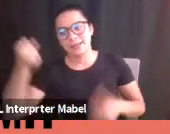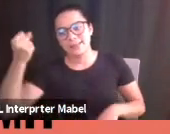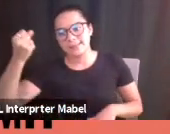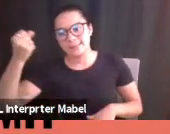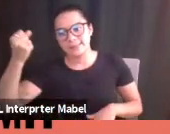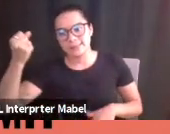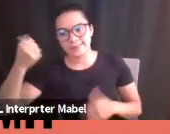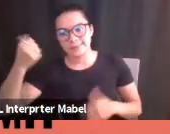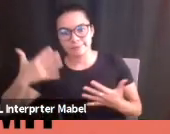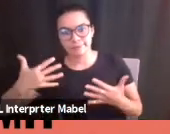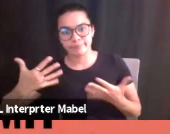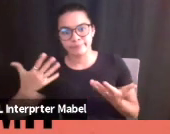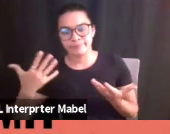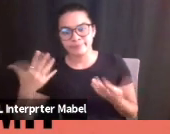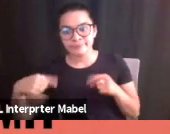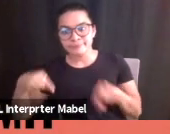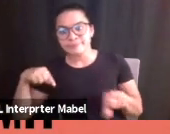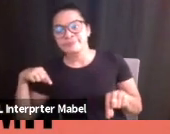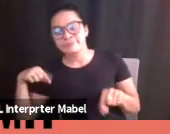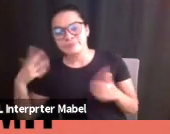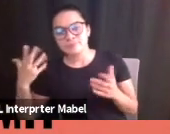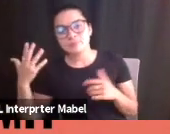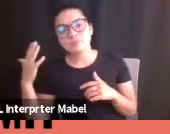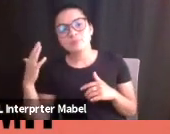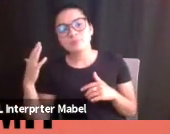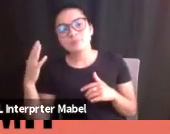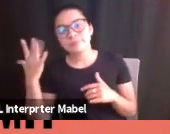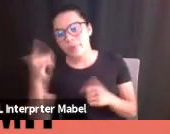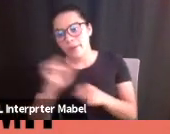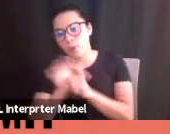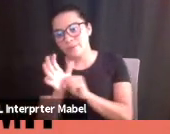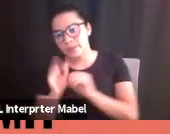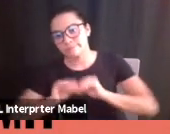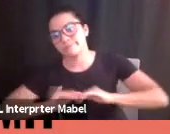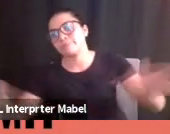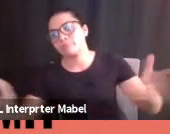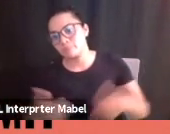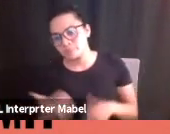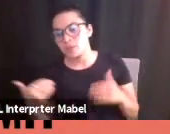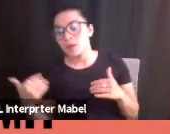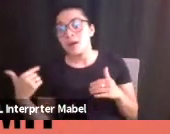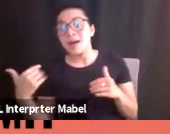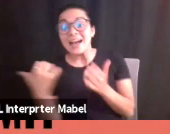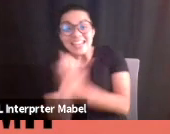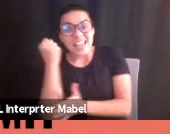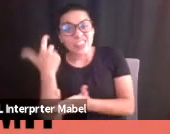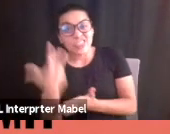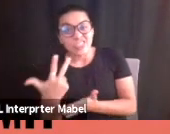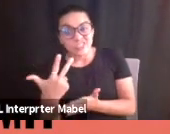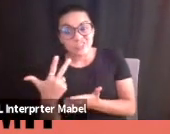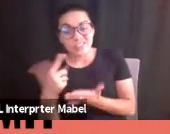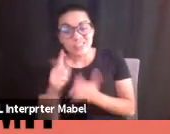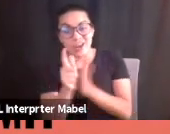COVID. So we were really excited that we were still able to get 3 laws signed in